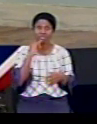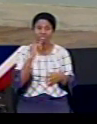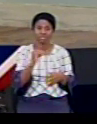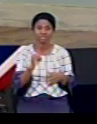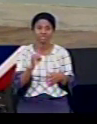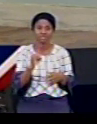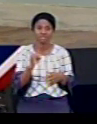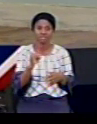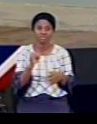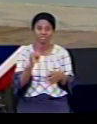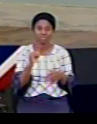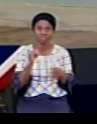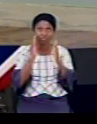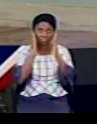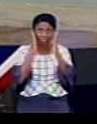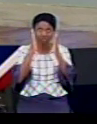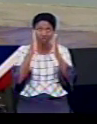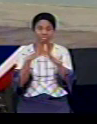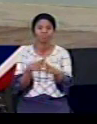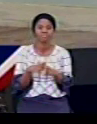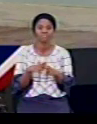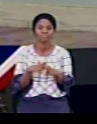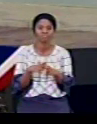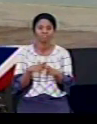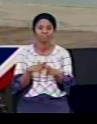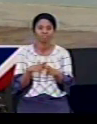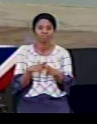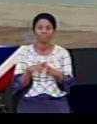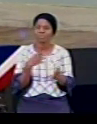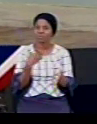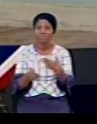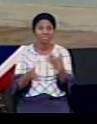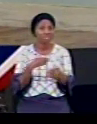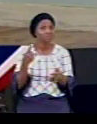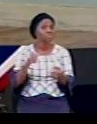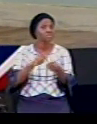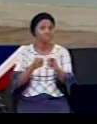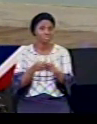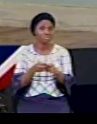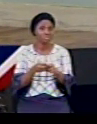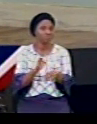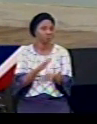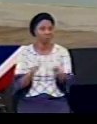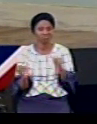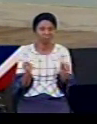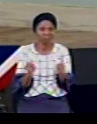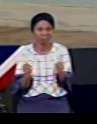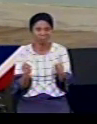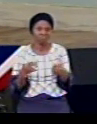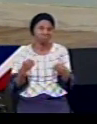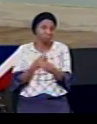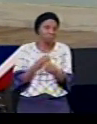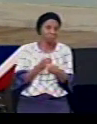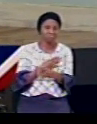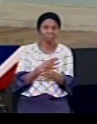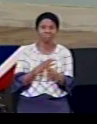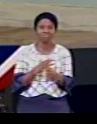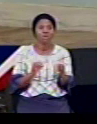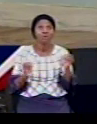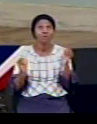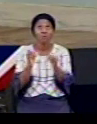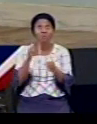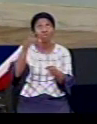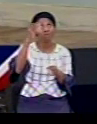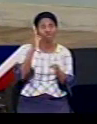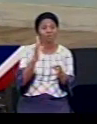is fixed. Whatever the problem, you'll not be shaking. O God,